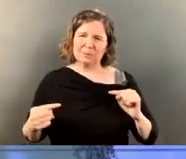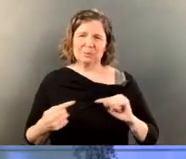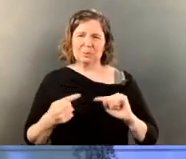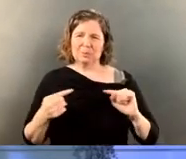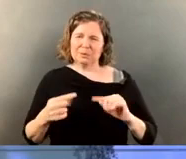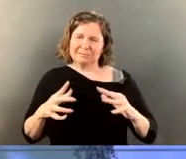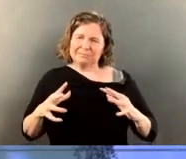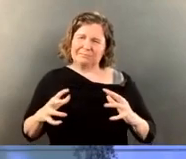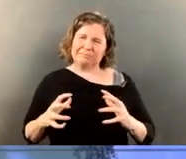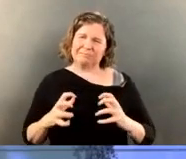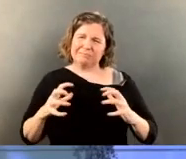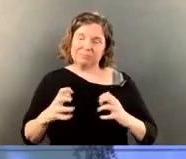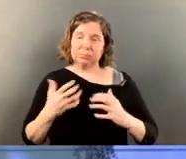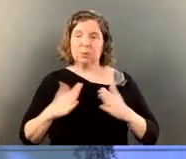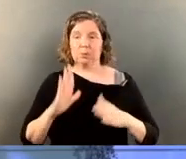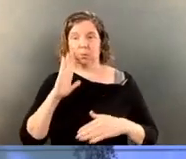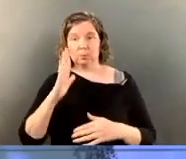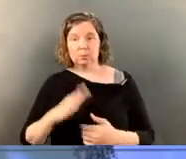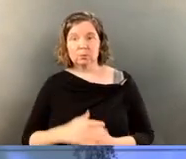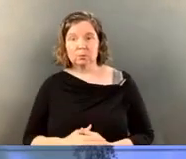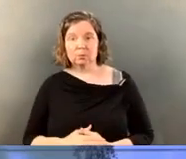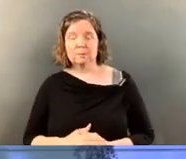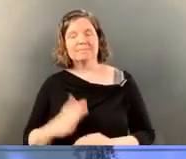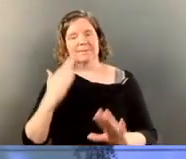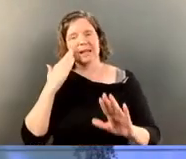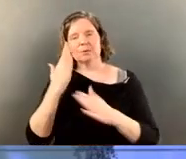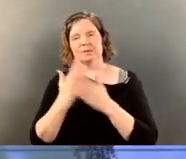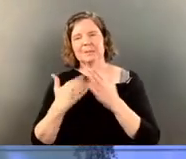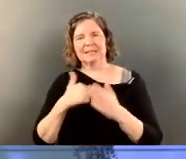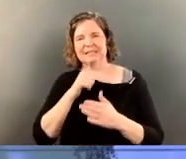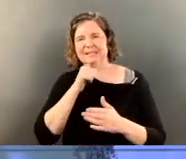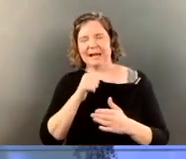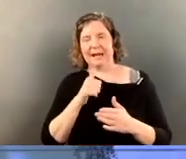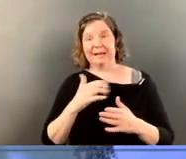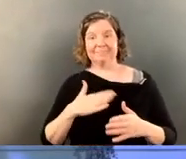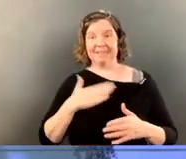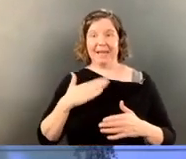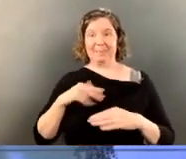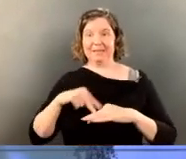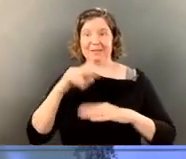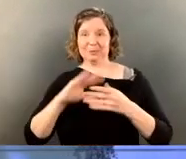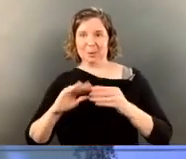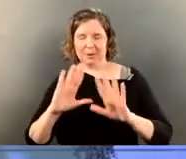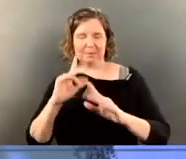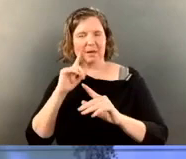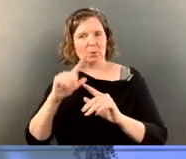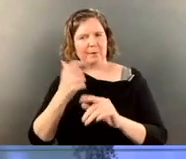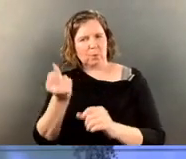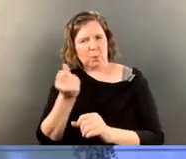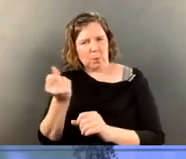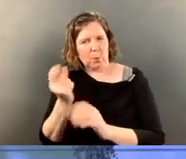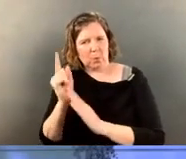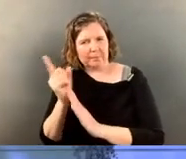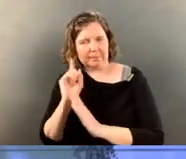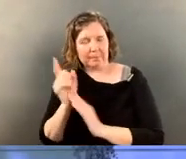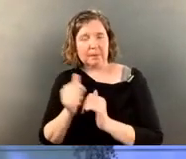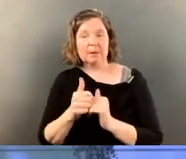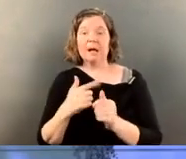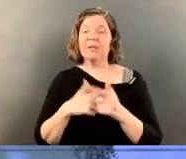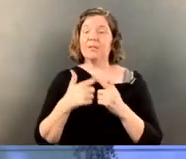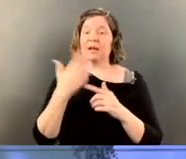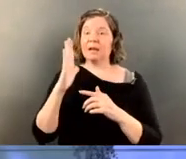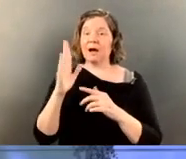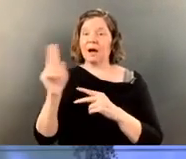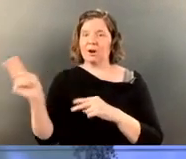in a painful way. And I know some of this stuff is not cheery Easter story stuff, right? But you got to hang in here with me. And then God turned